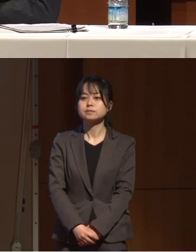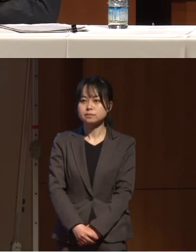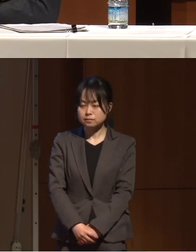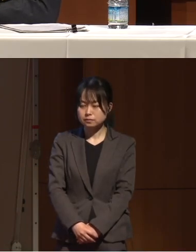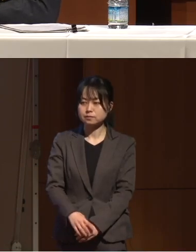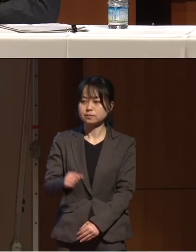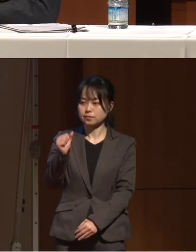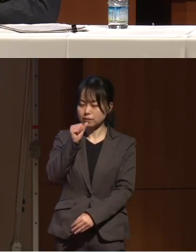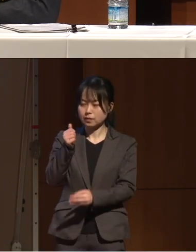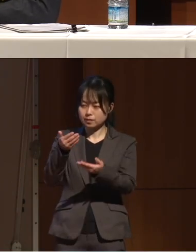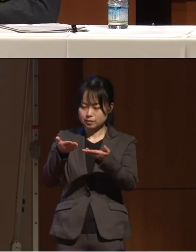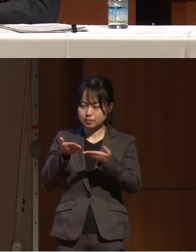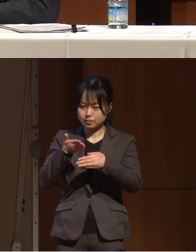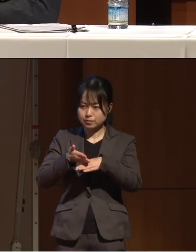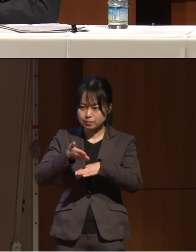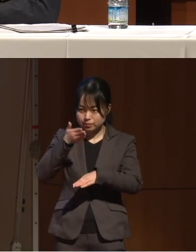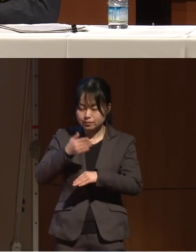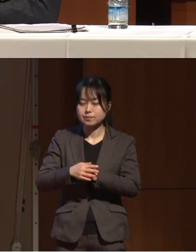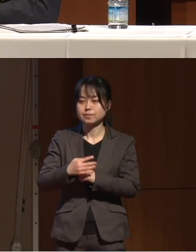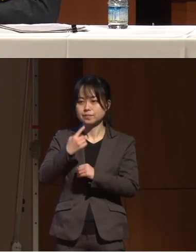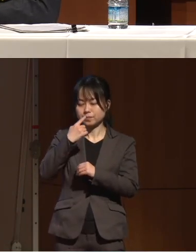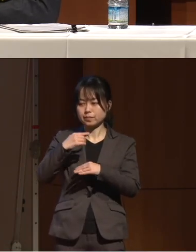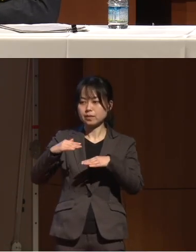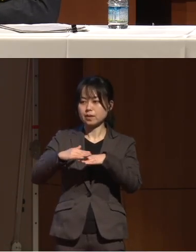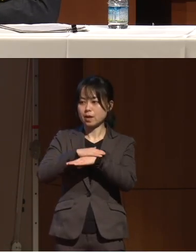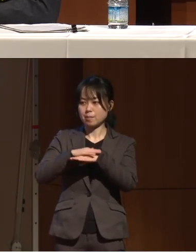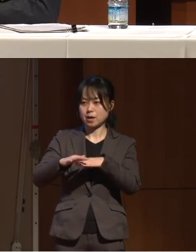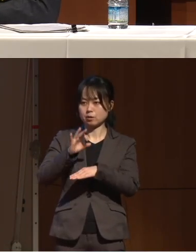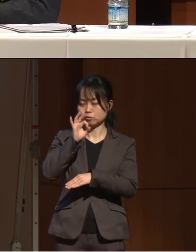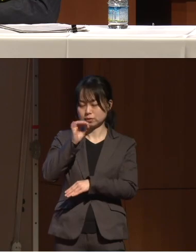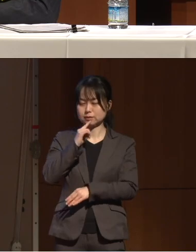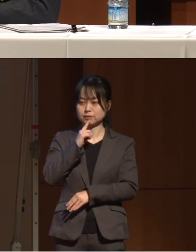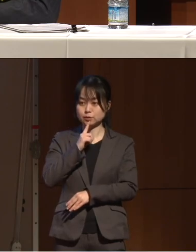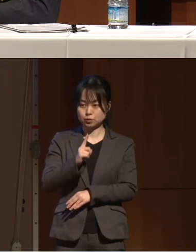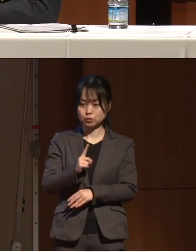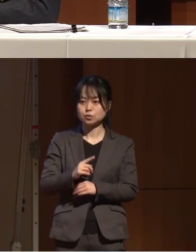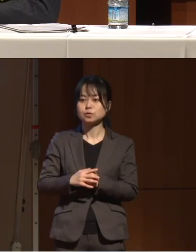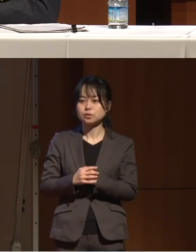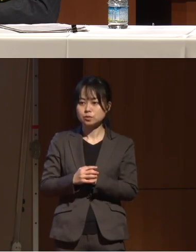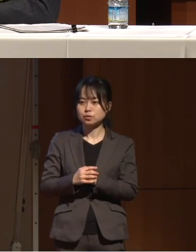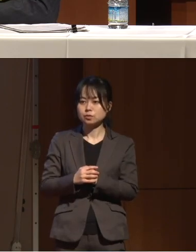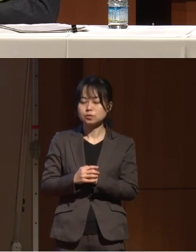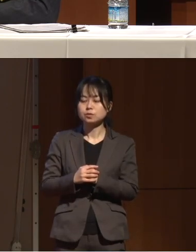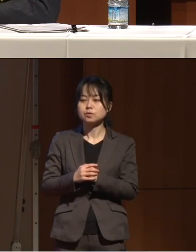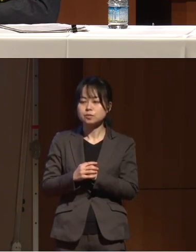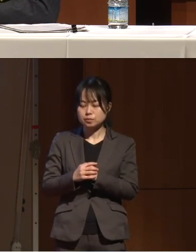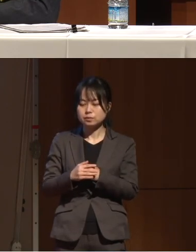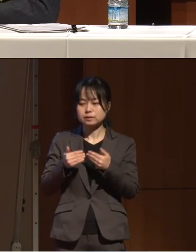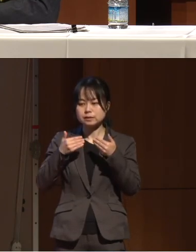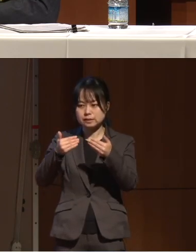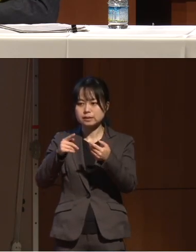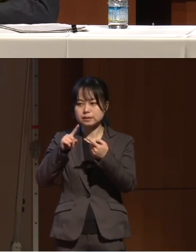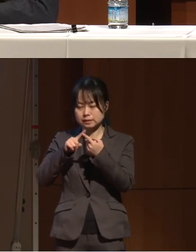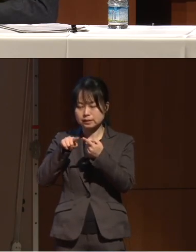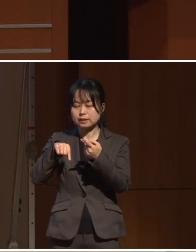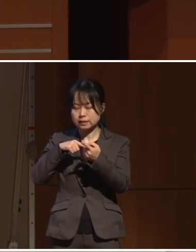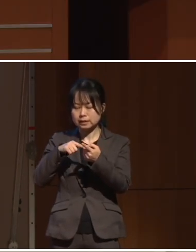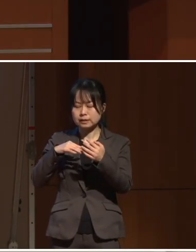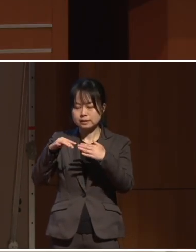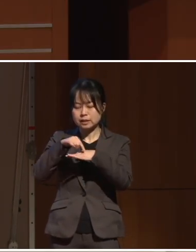Hamaguchi, the Director General of the Advanced Research and Development Strategy Center, so-called